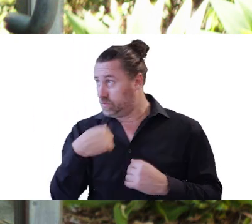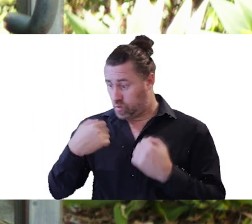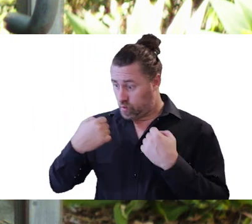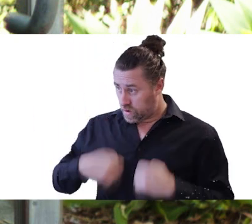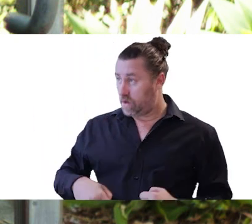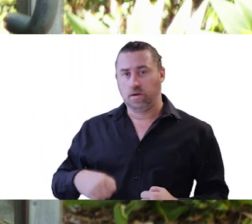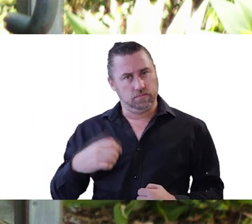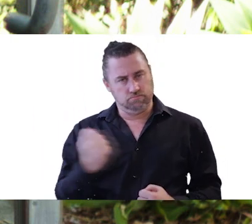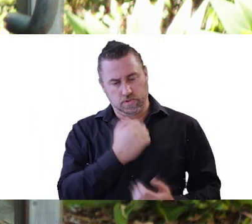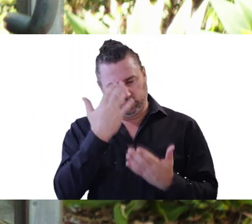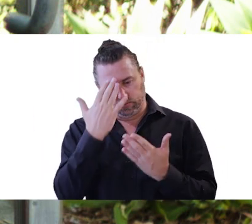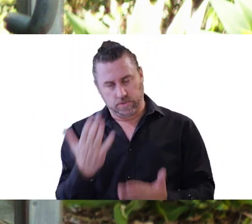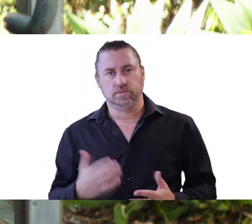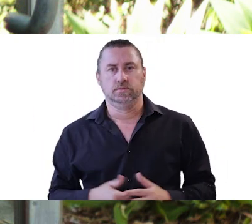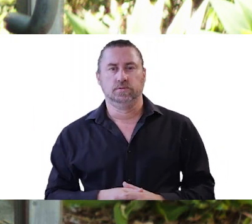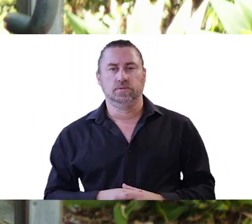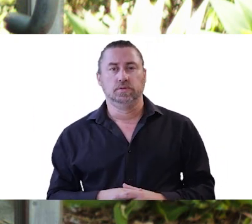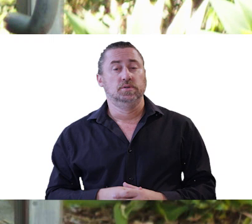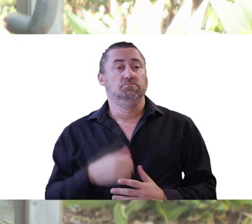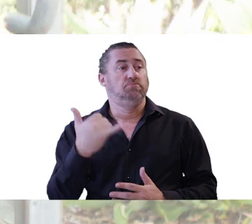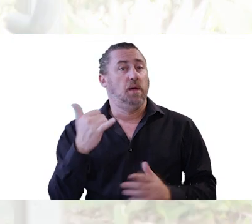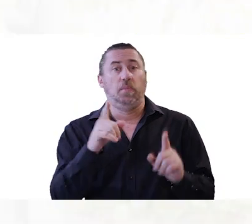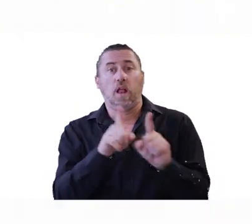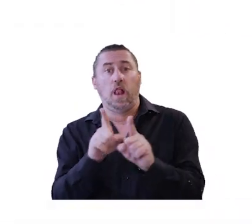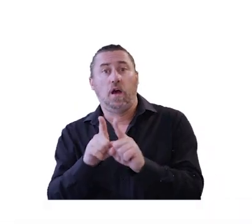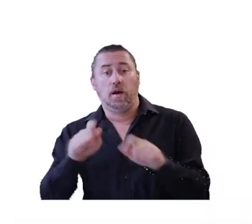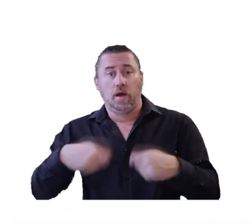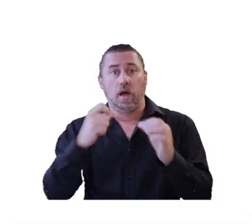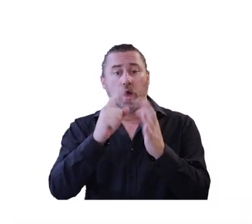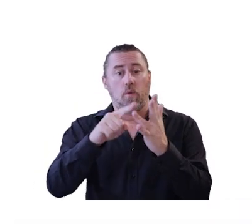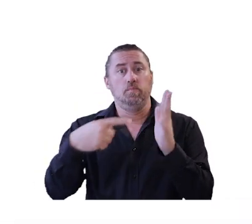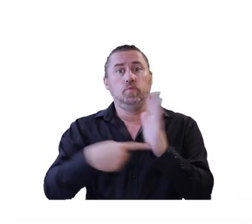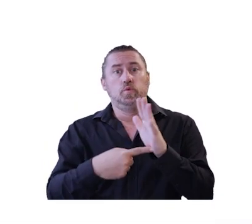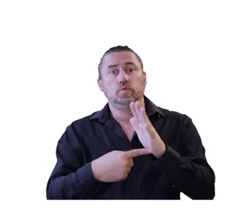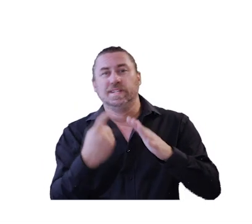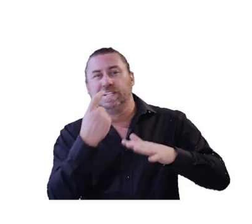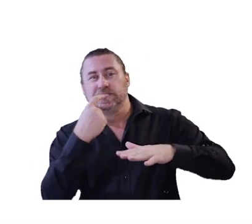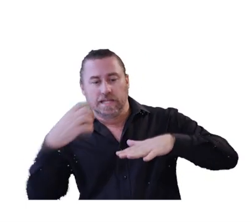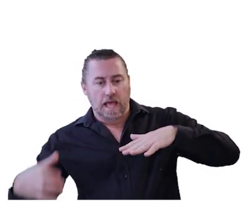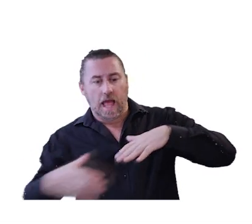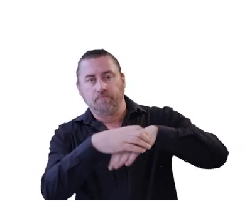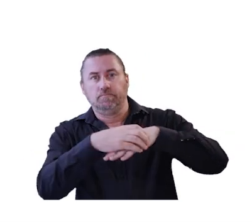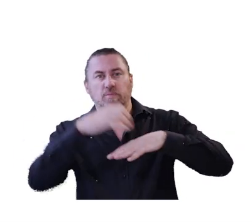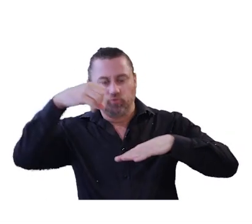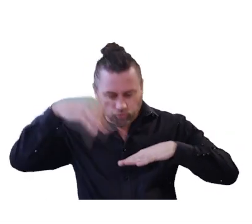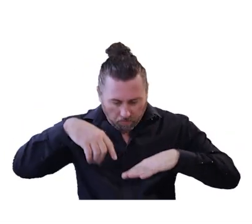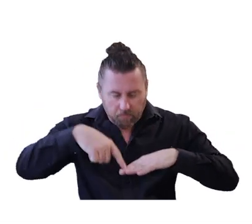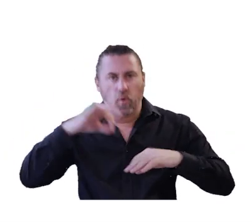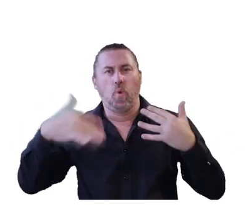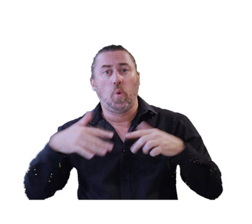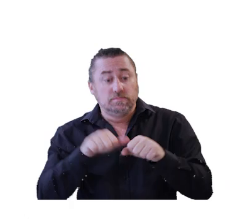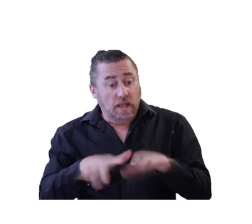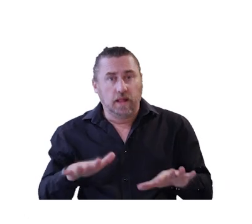must do this. Some of this equipment might be boots or covered shoes so you don't drop things on your toes or spill things on your